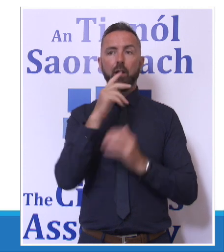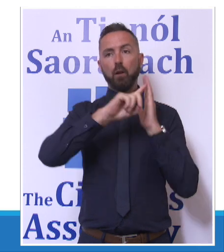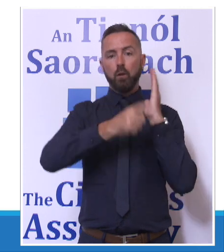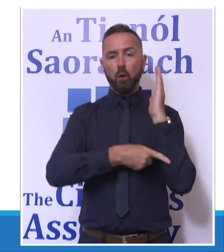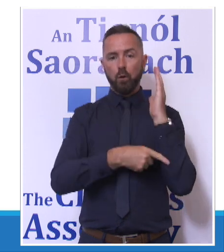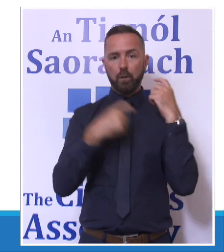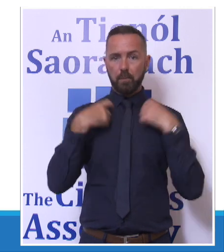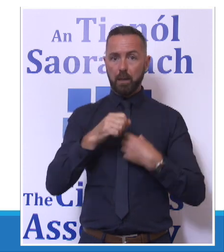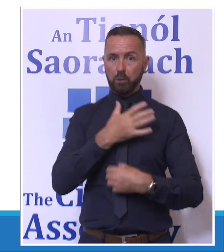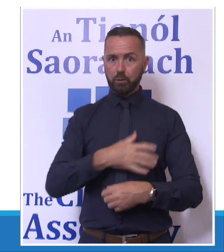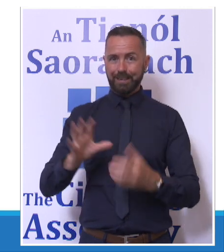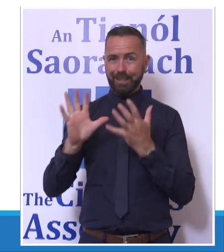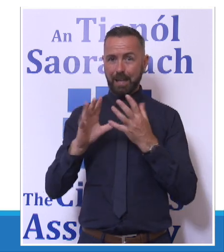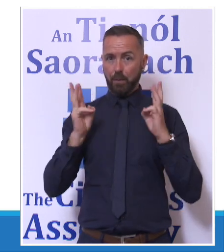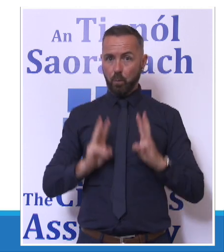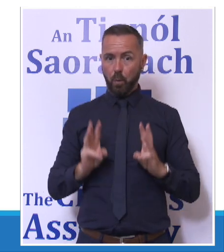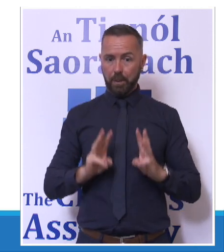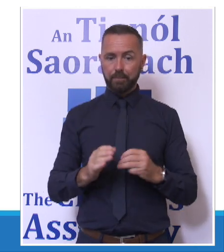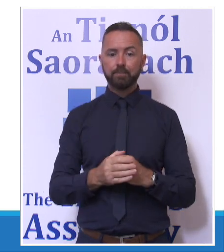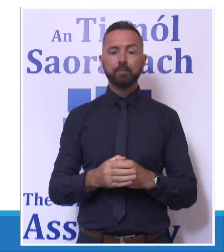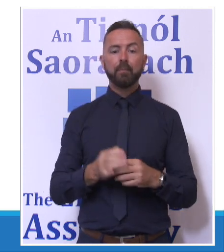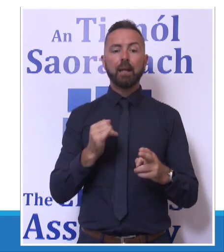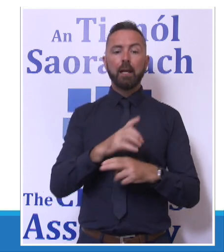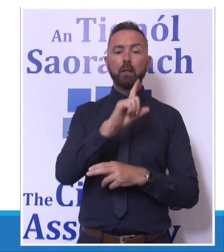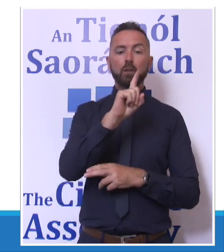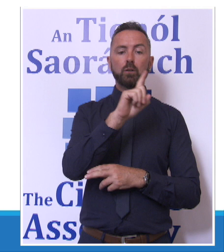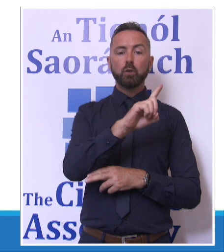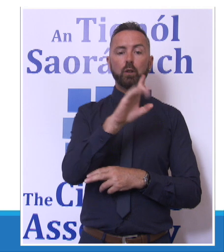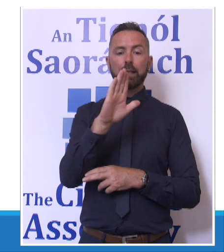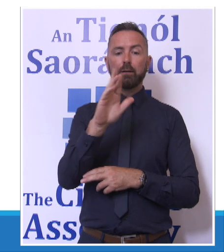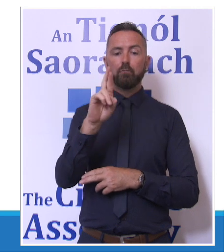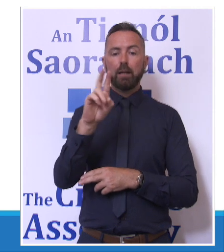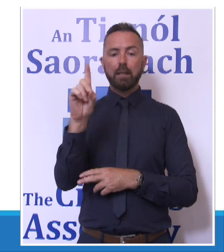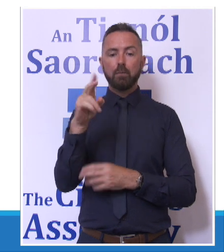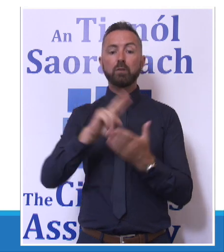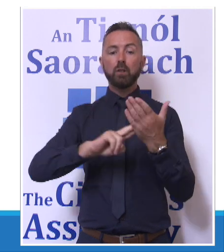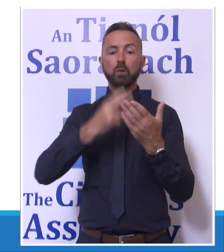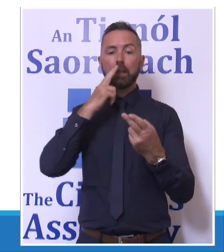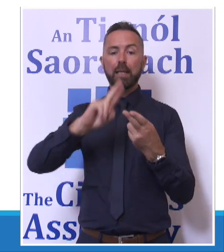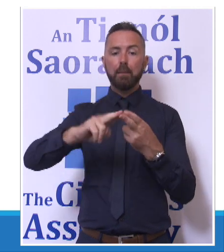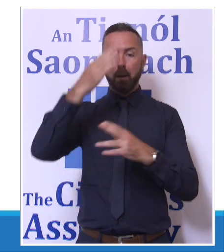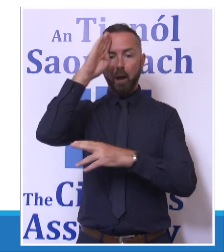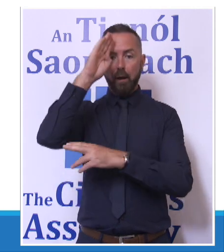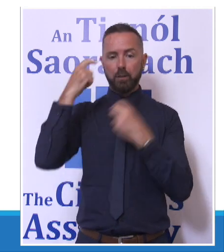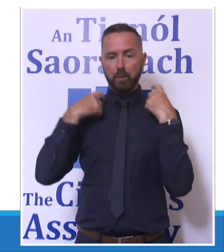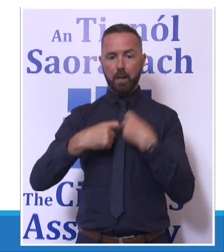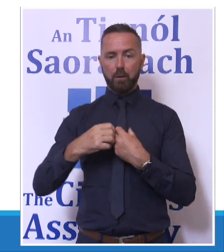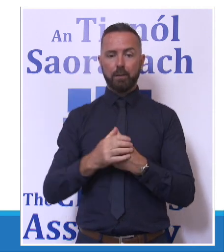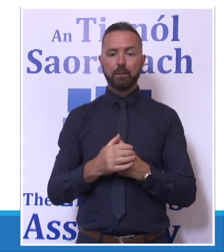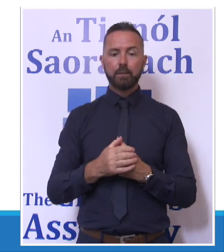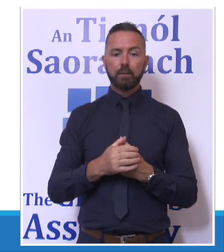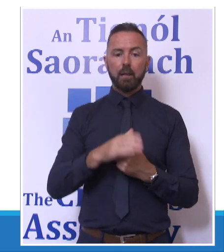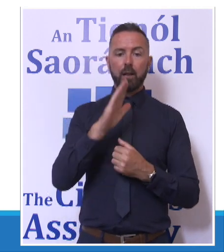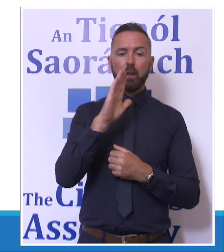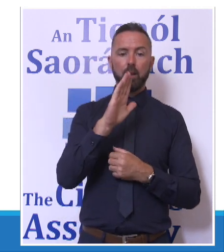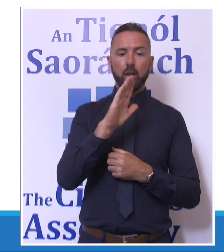woman to hold that office. In Dún Laoghaire-Rathdown, they use the title Cathaoirleach, and that is Councillor Letty McCarthy.